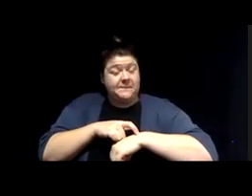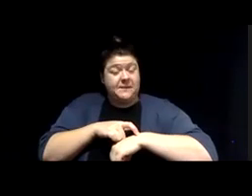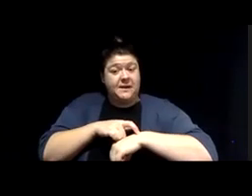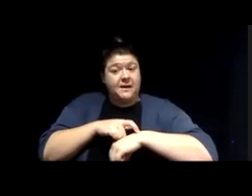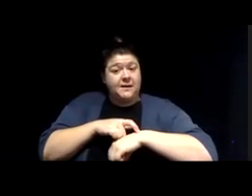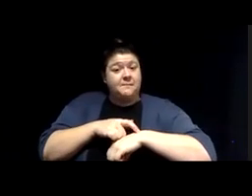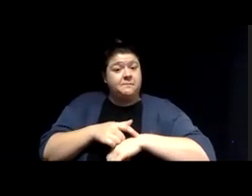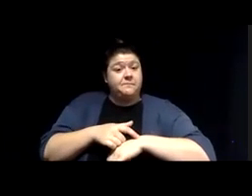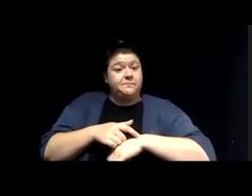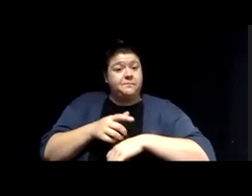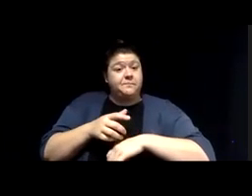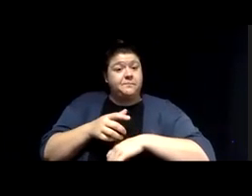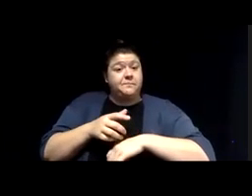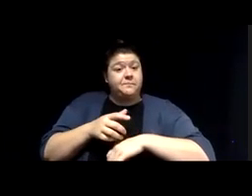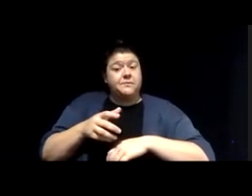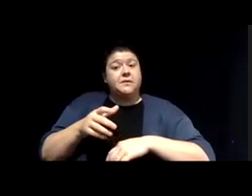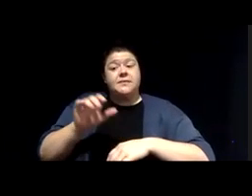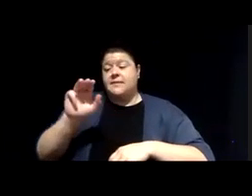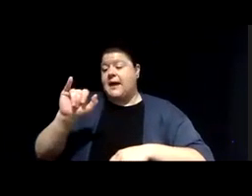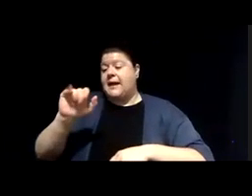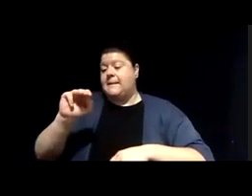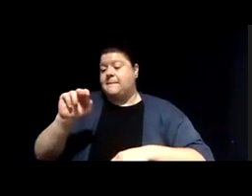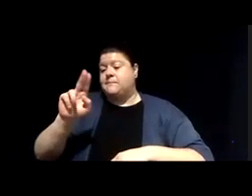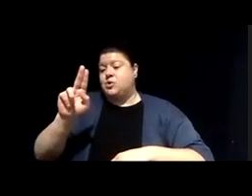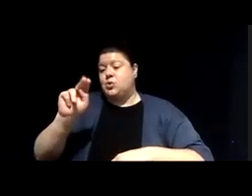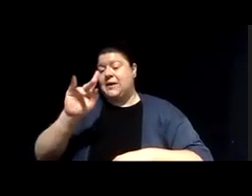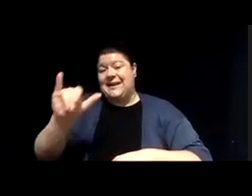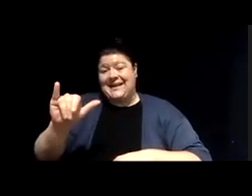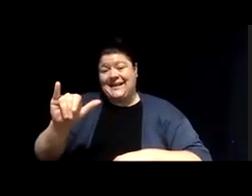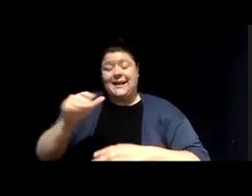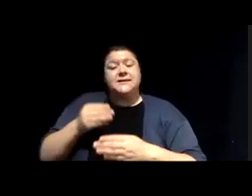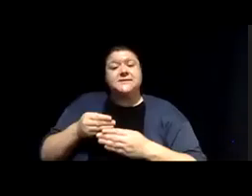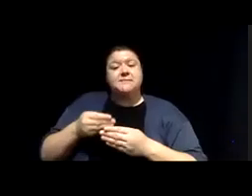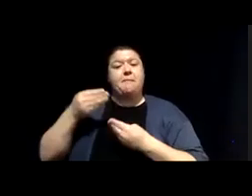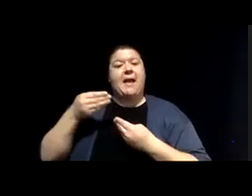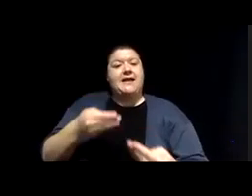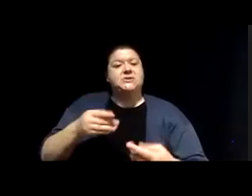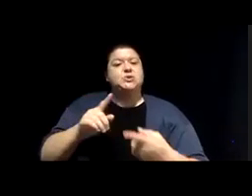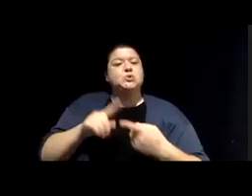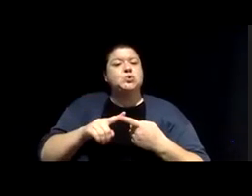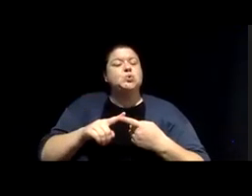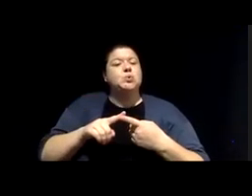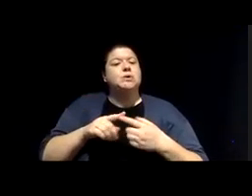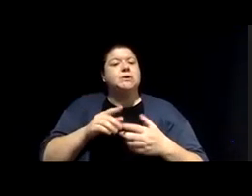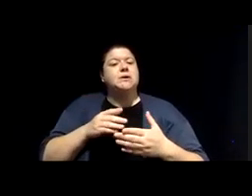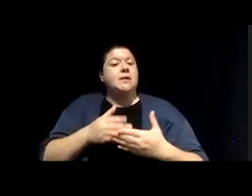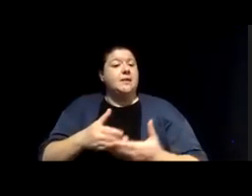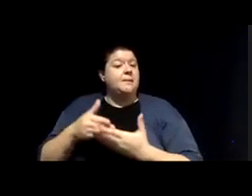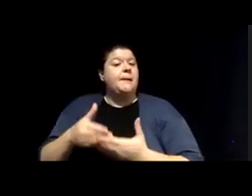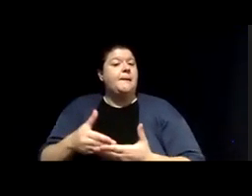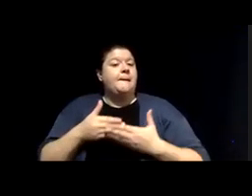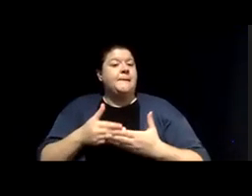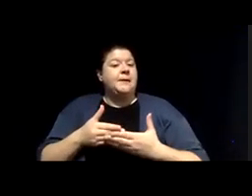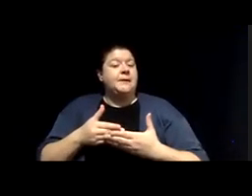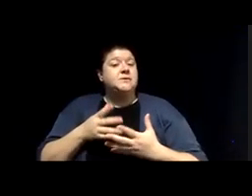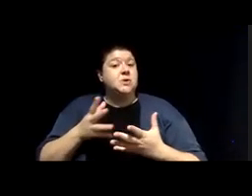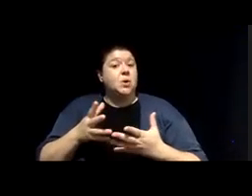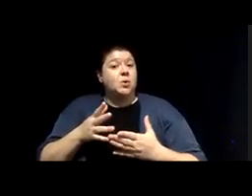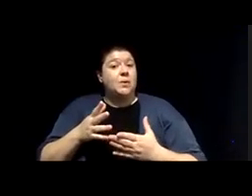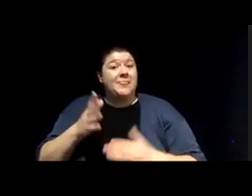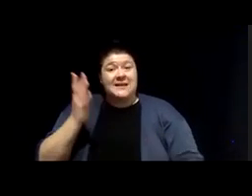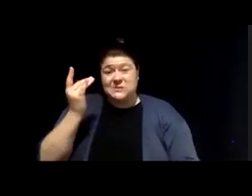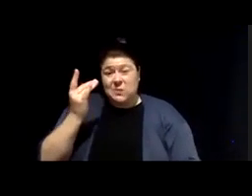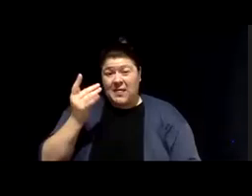the immunity is passed along to the child. And that's why it's important to have natural birth, if possible, over a cesarean